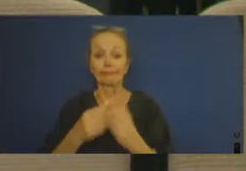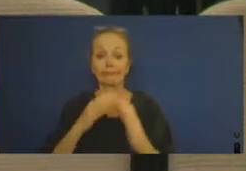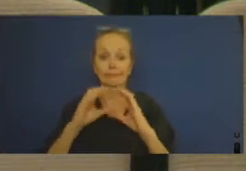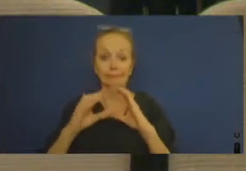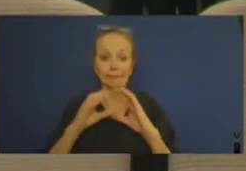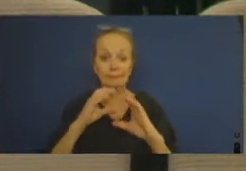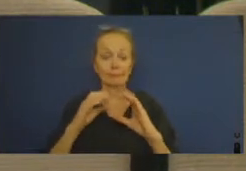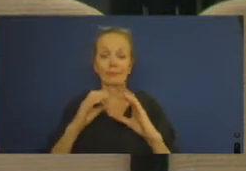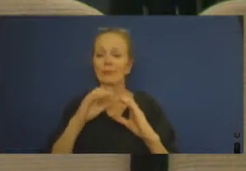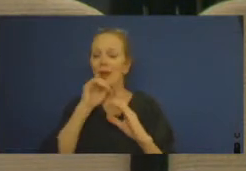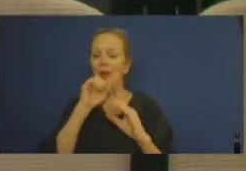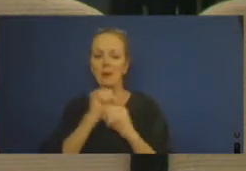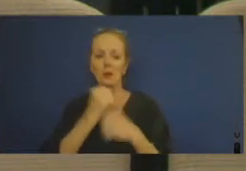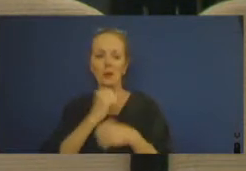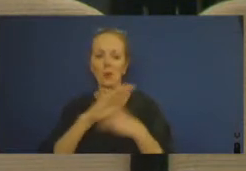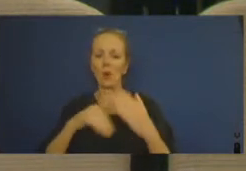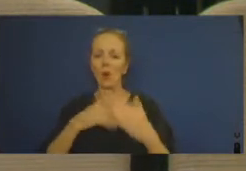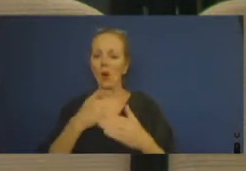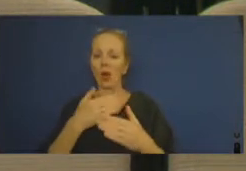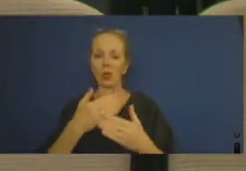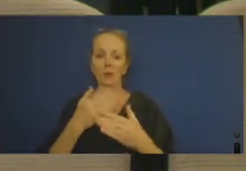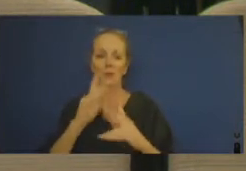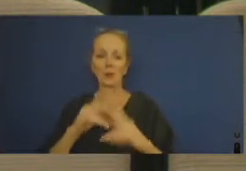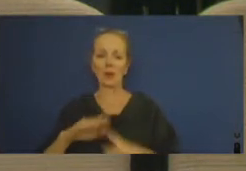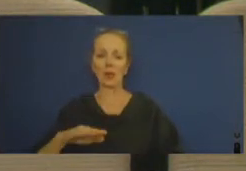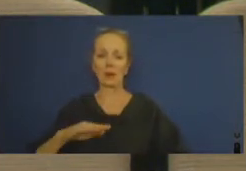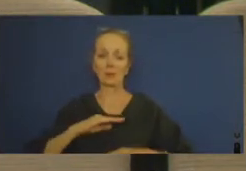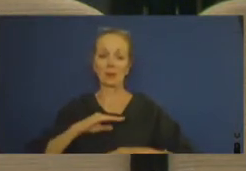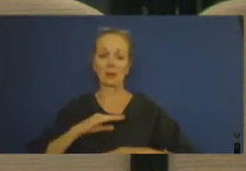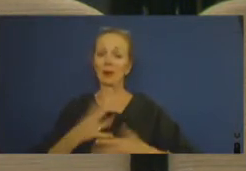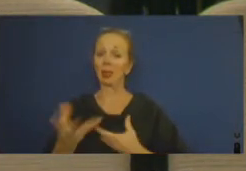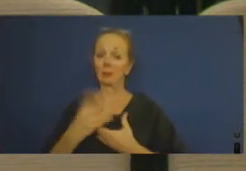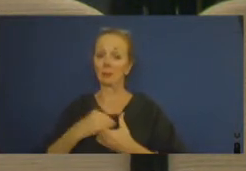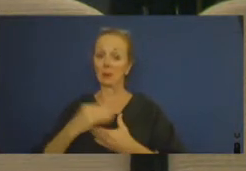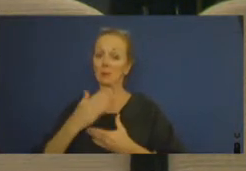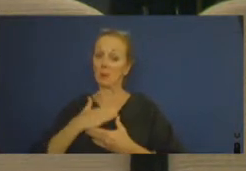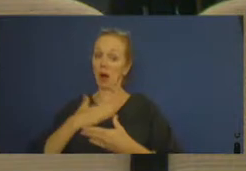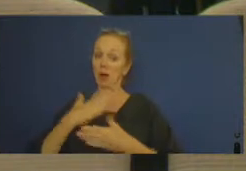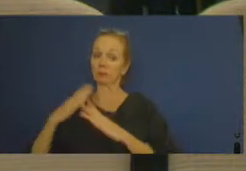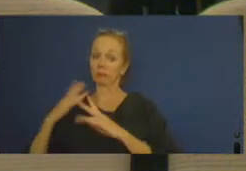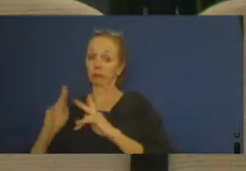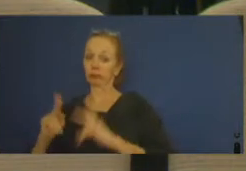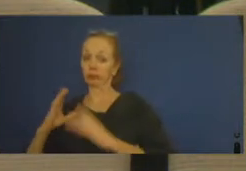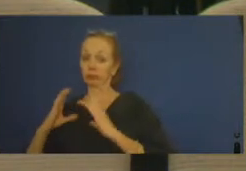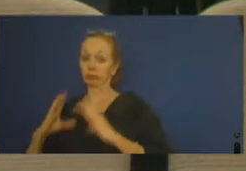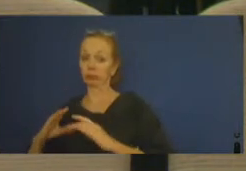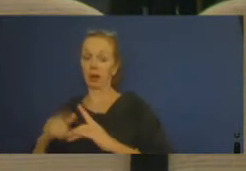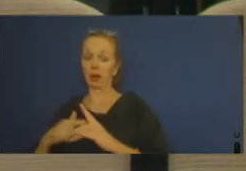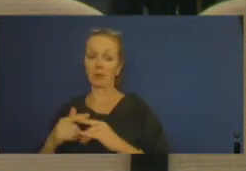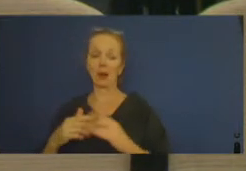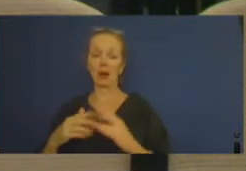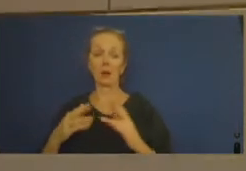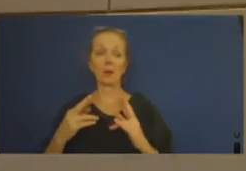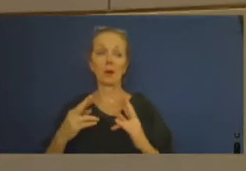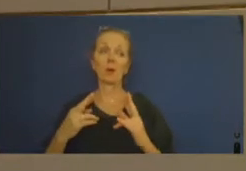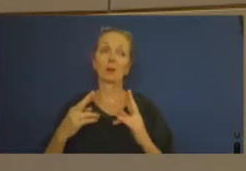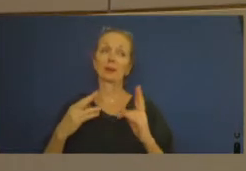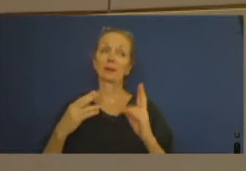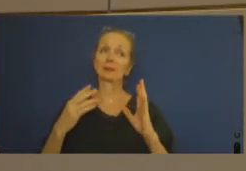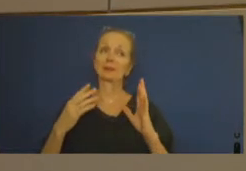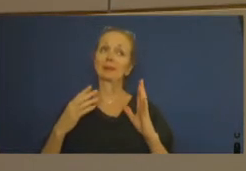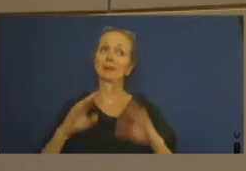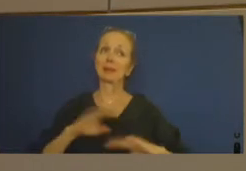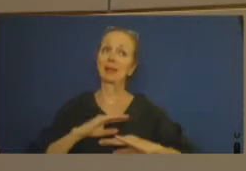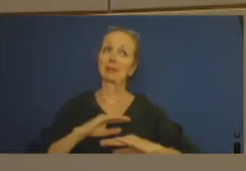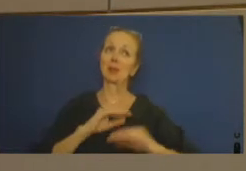people happy, including my clients, but my hope is that we come up with something that checks as many boxes as we can. So SunCap can move